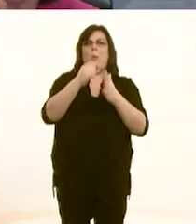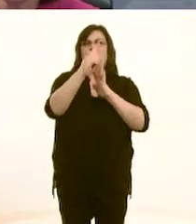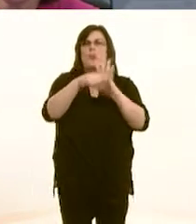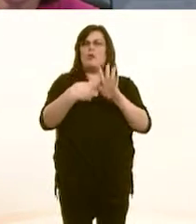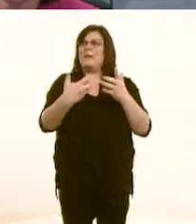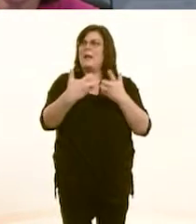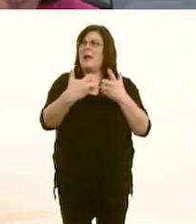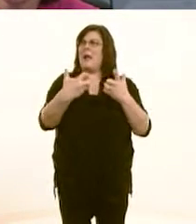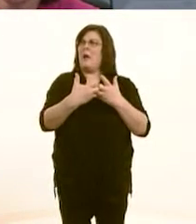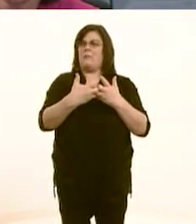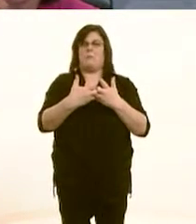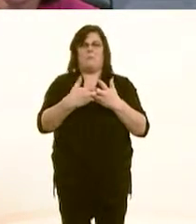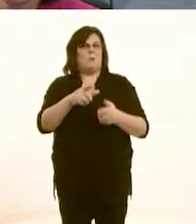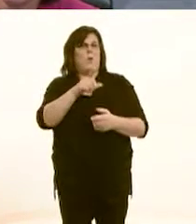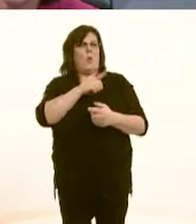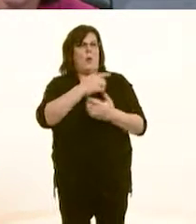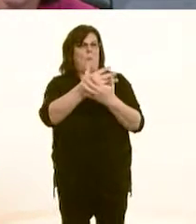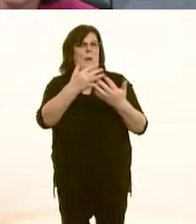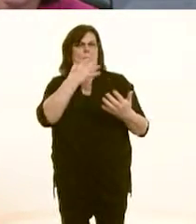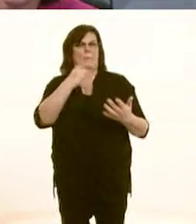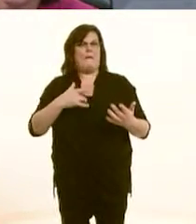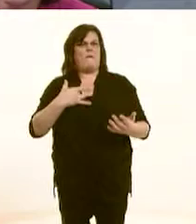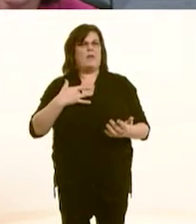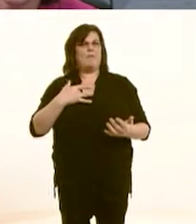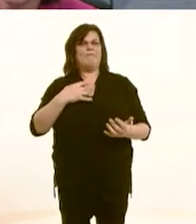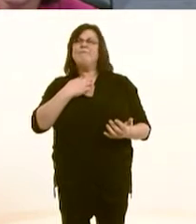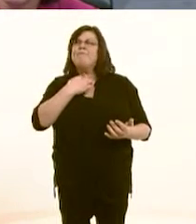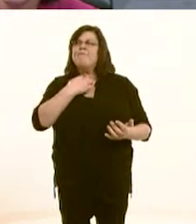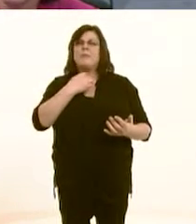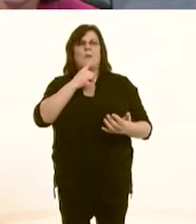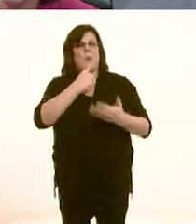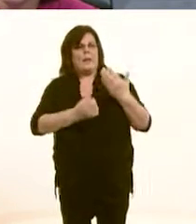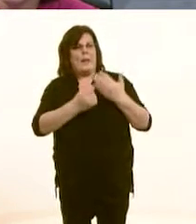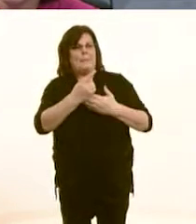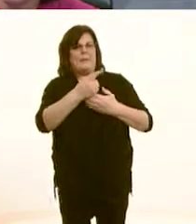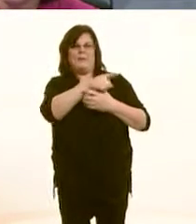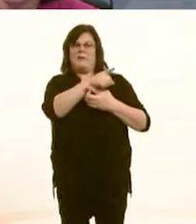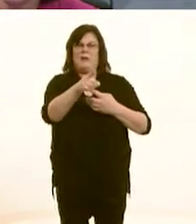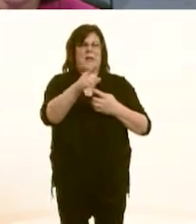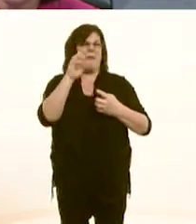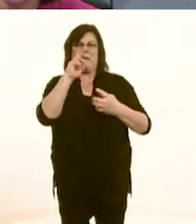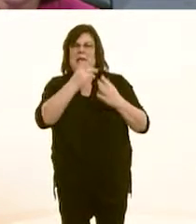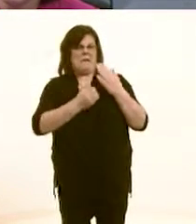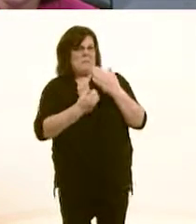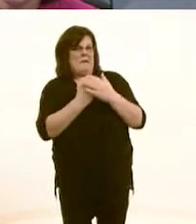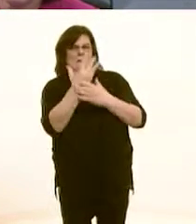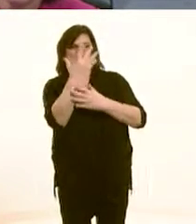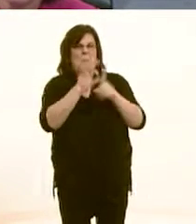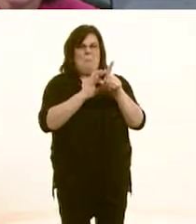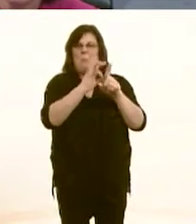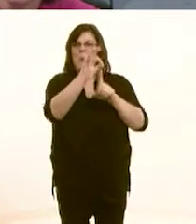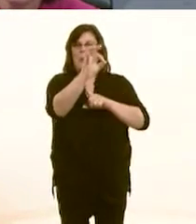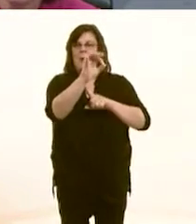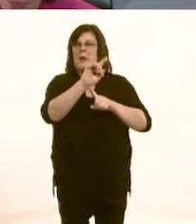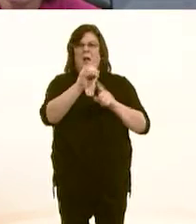has left many people disillusioned, shall we say, over the regeneration aims of that project, because ultimately so much